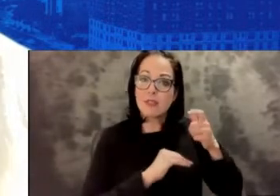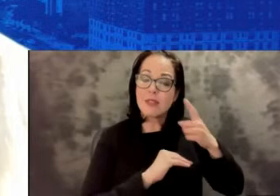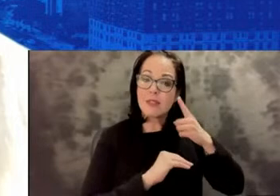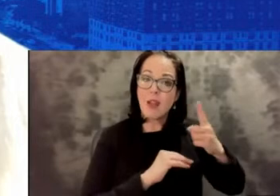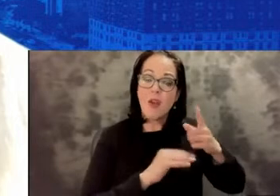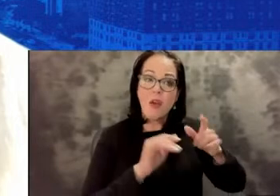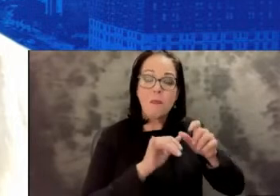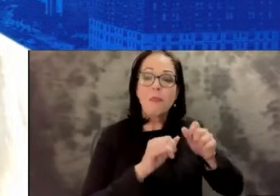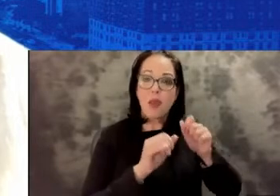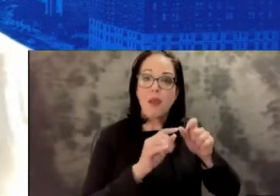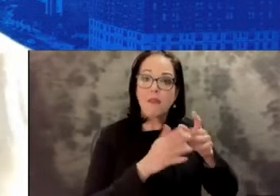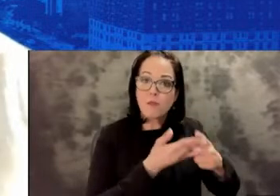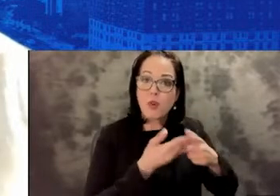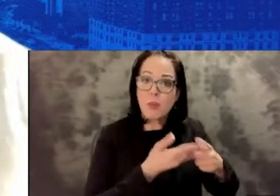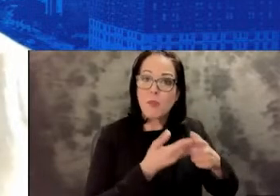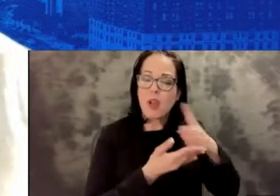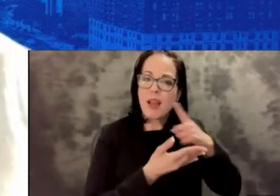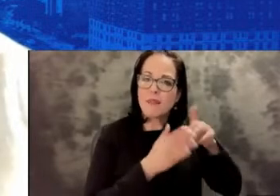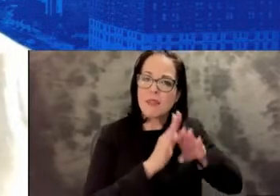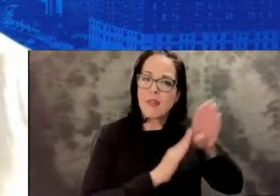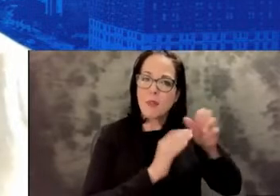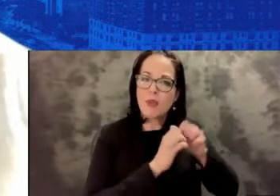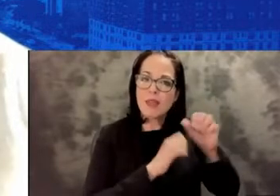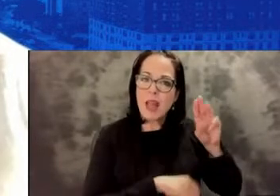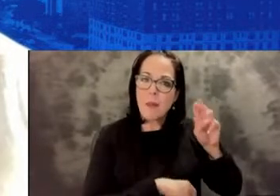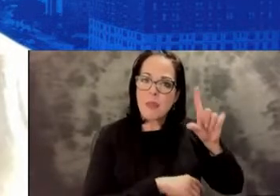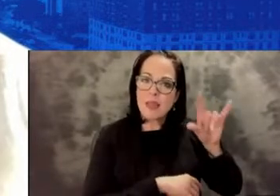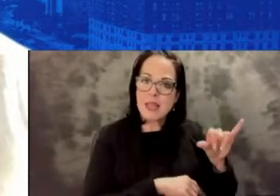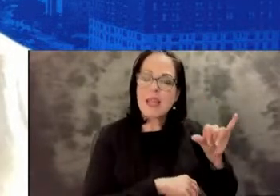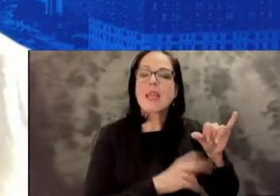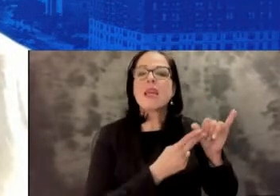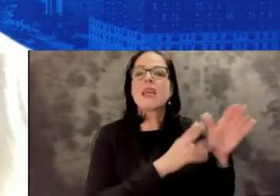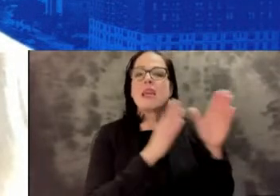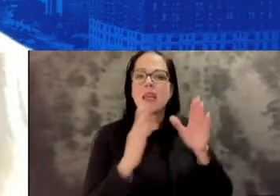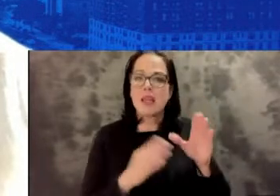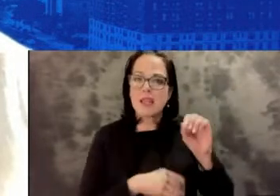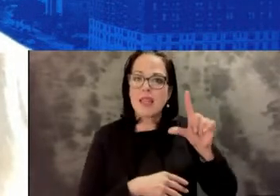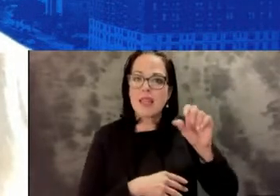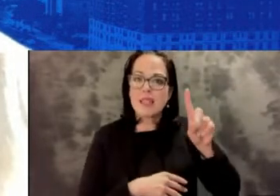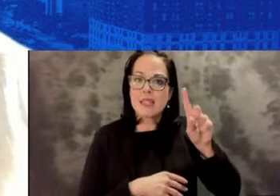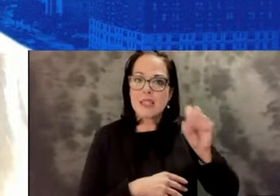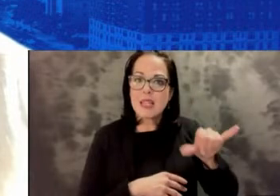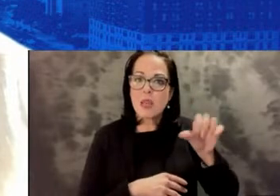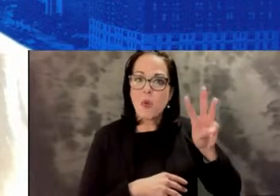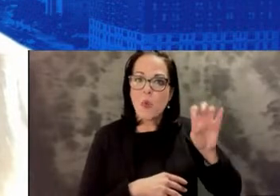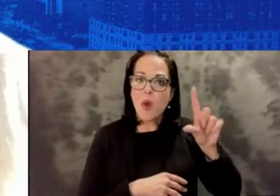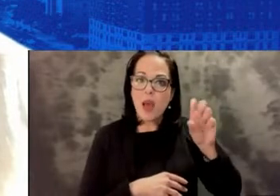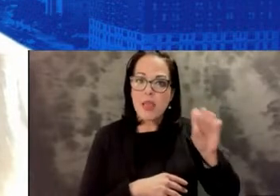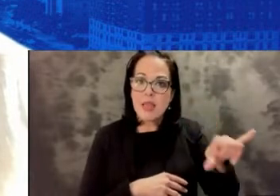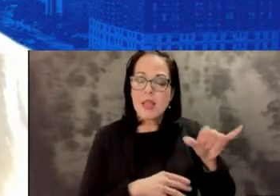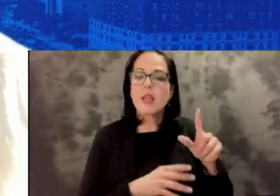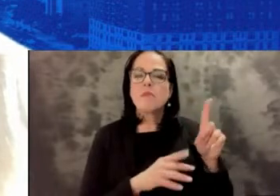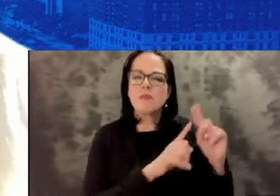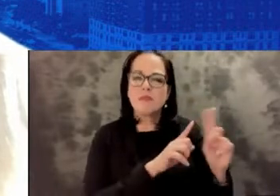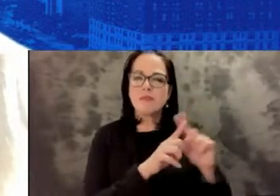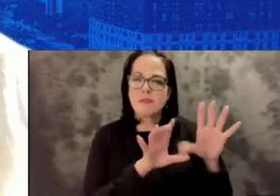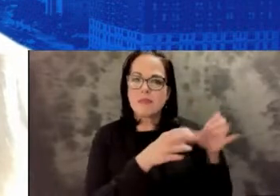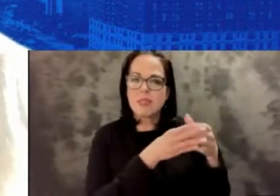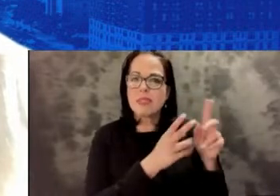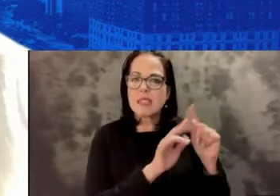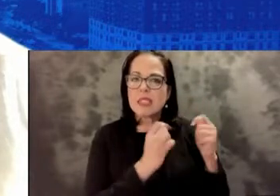with Emily Benfer, Seema Malapatra, and Lindsay Wiley, which provides a mechanism for systems